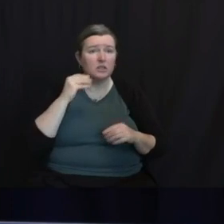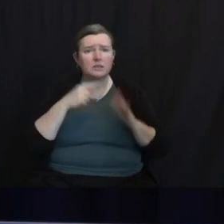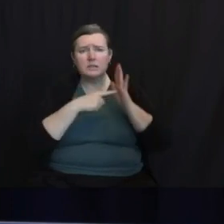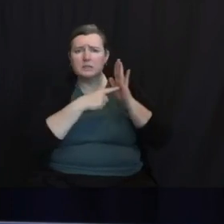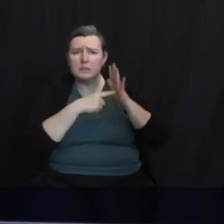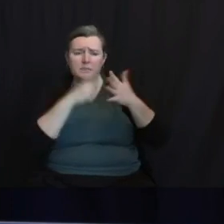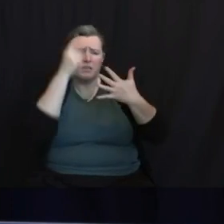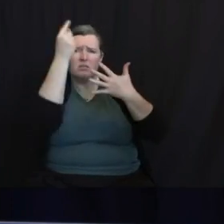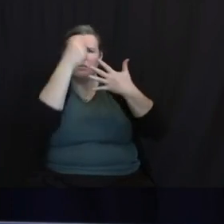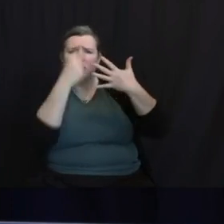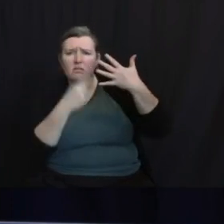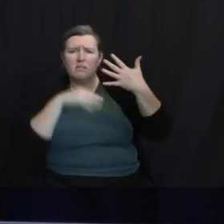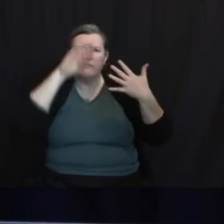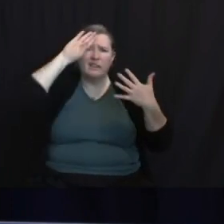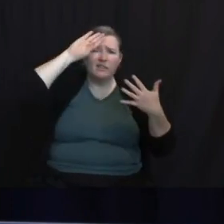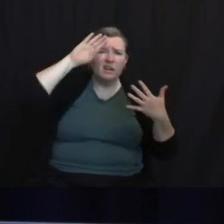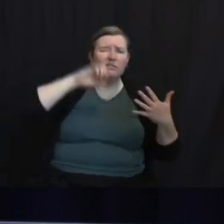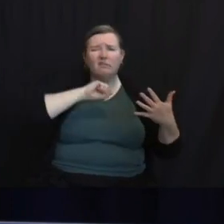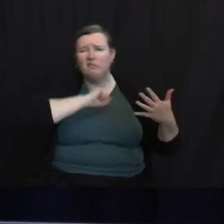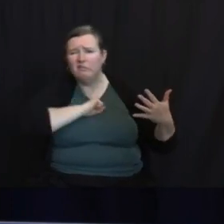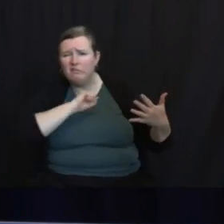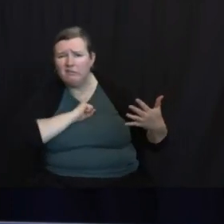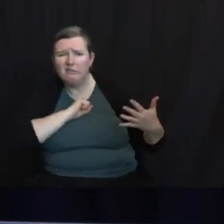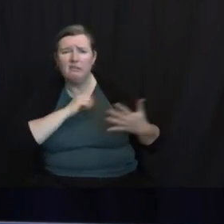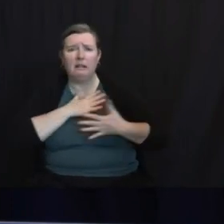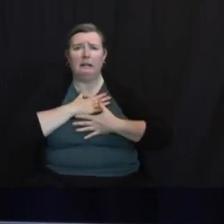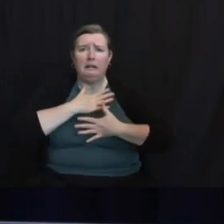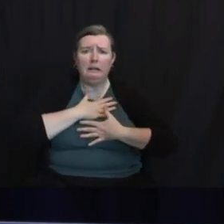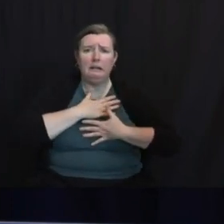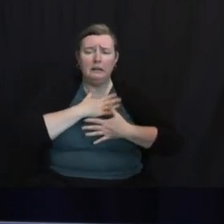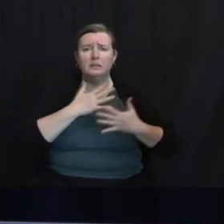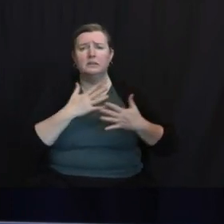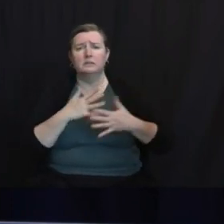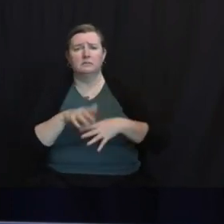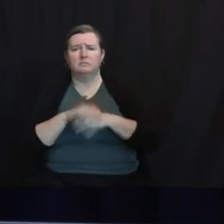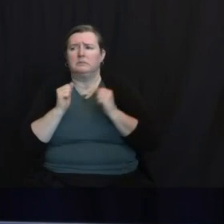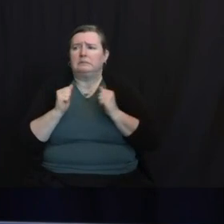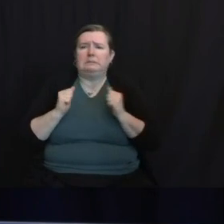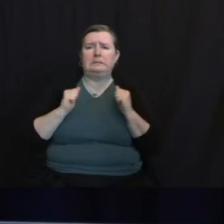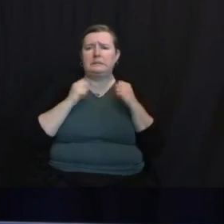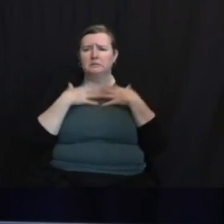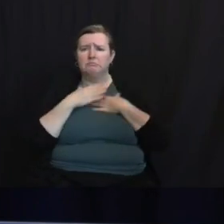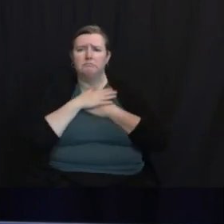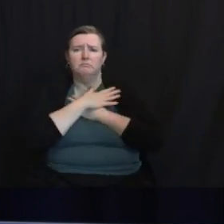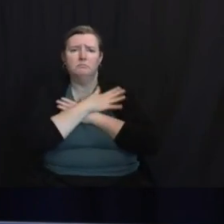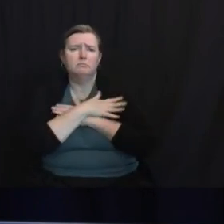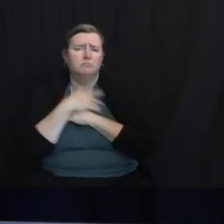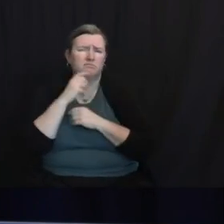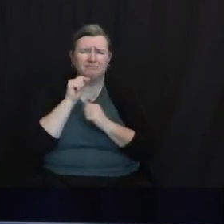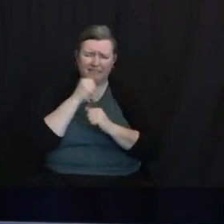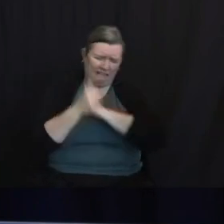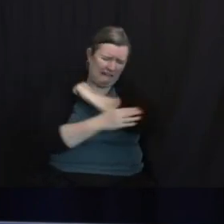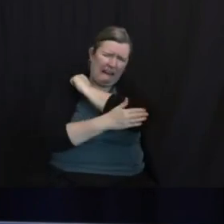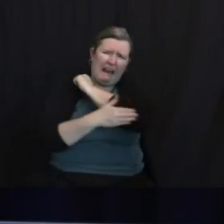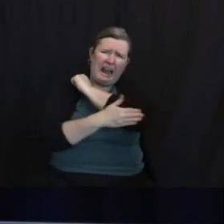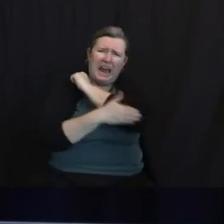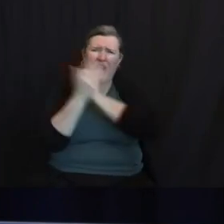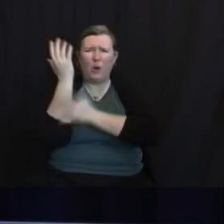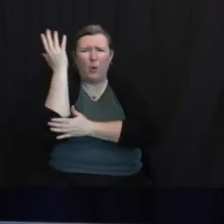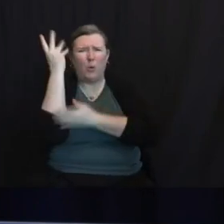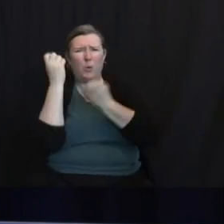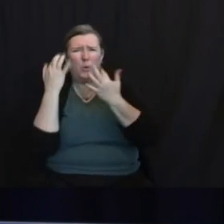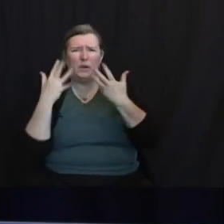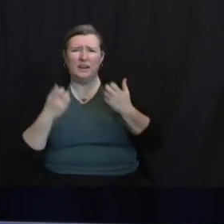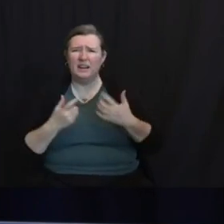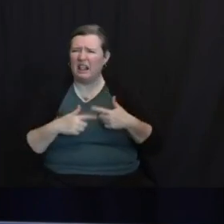fever, cough, shortness of breath, chills, a sore throat, muscle pain, shivering, headache, or new loss of taste or